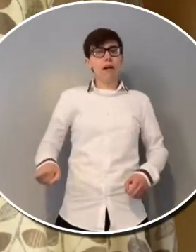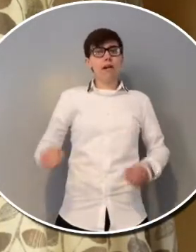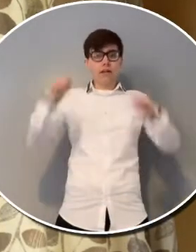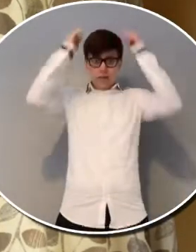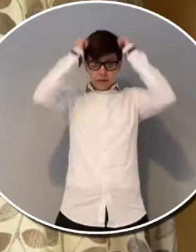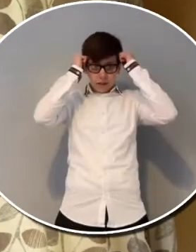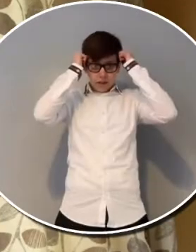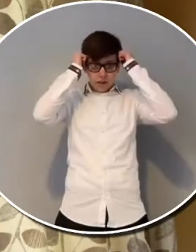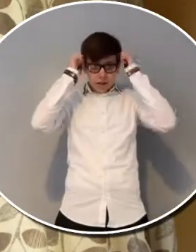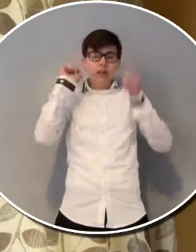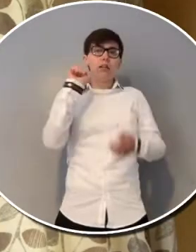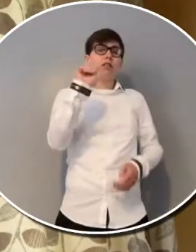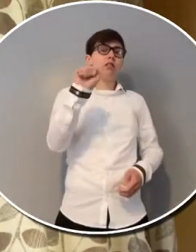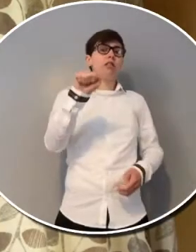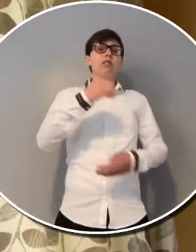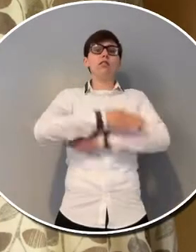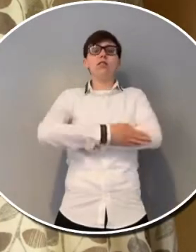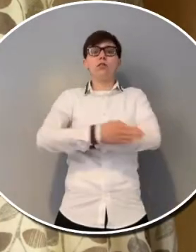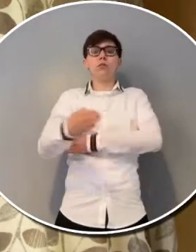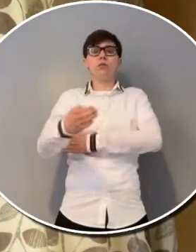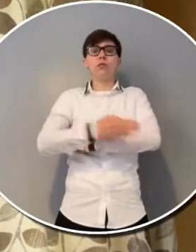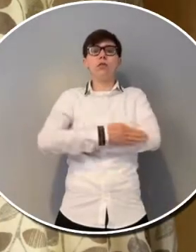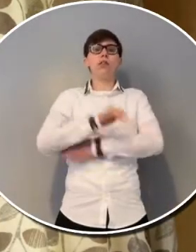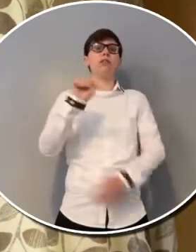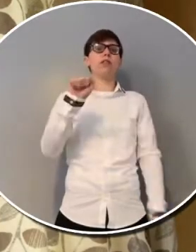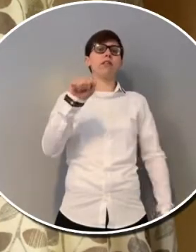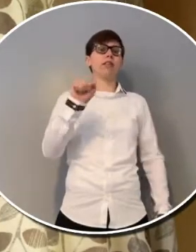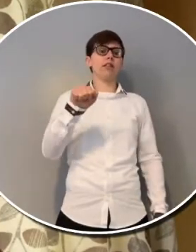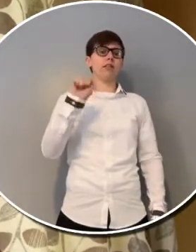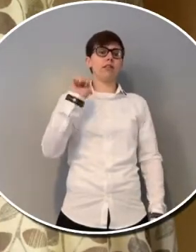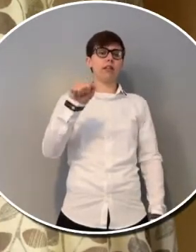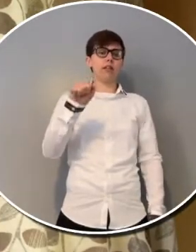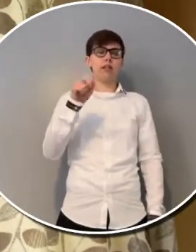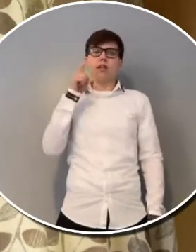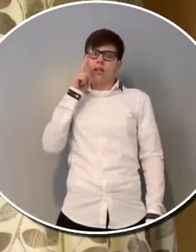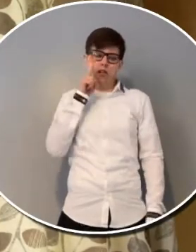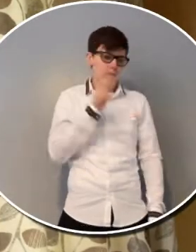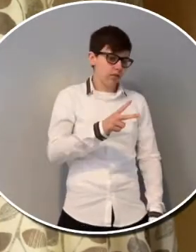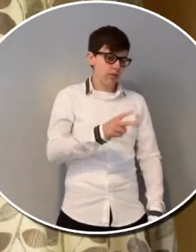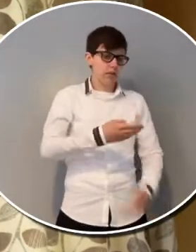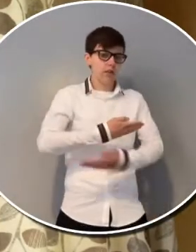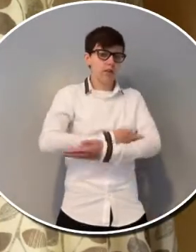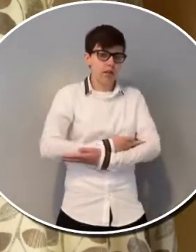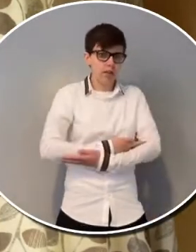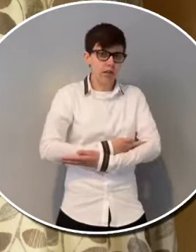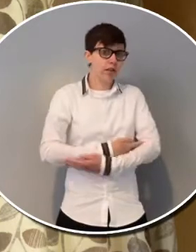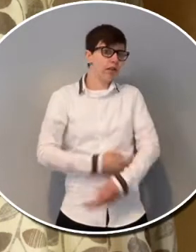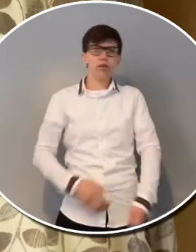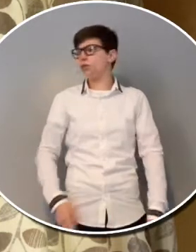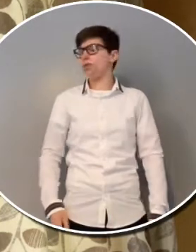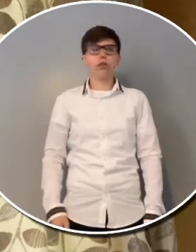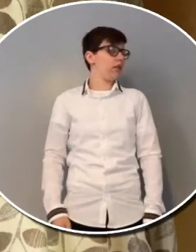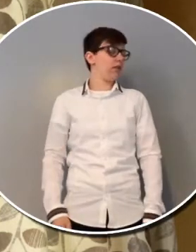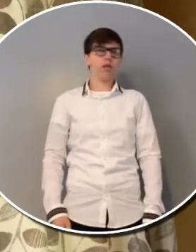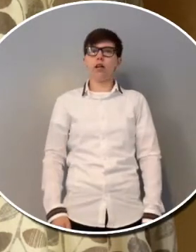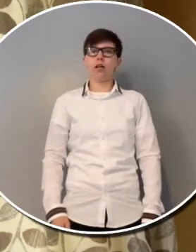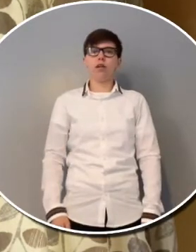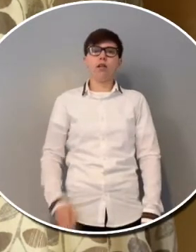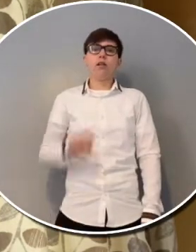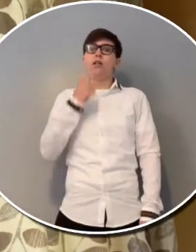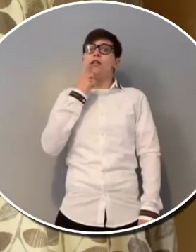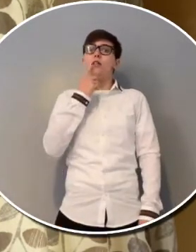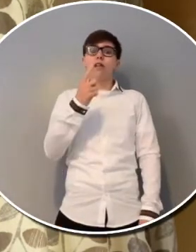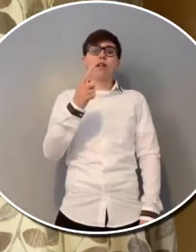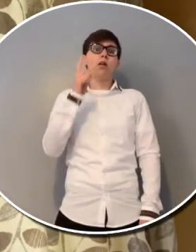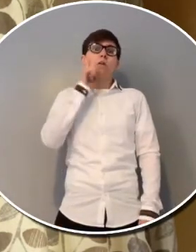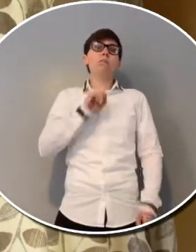a rat-a-tat-tat. He looked at the dolly and he shook his head. He